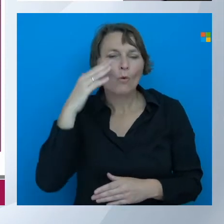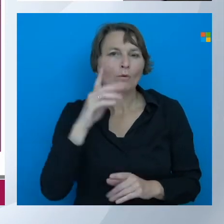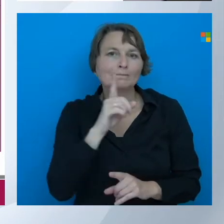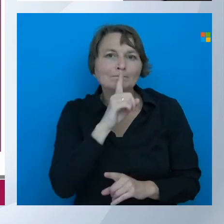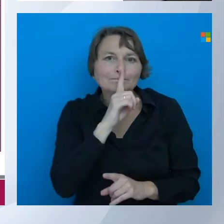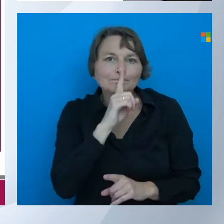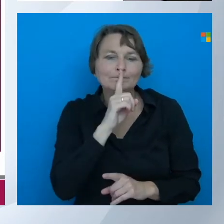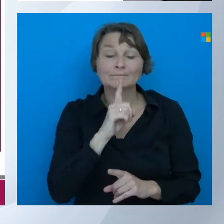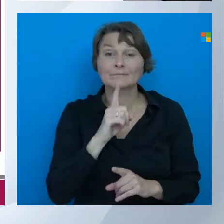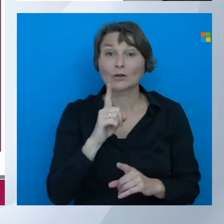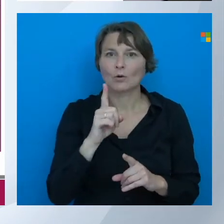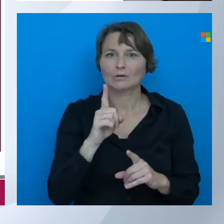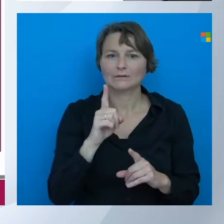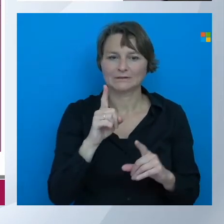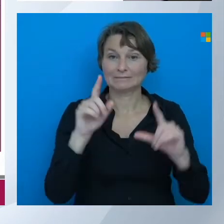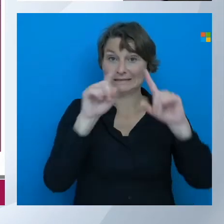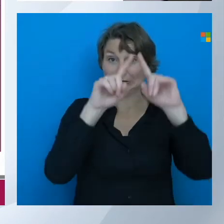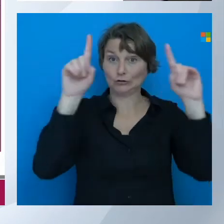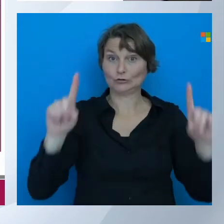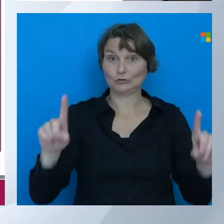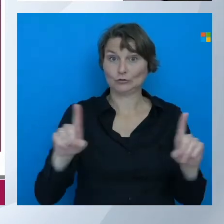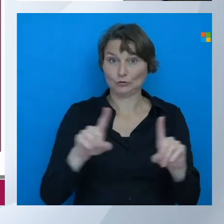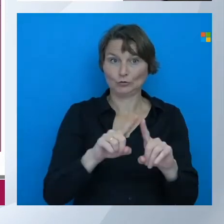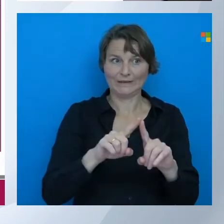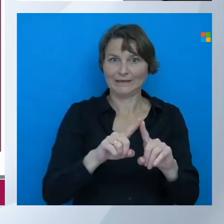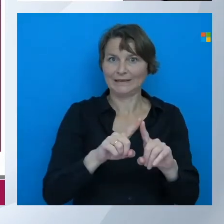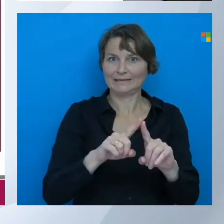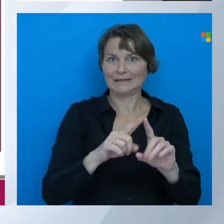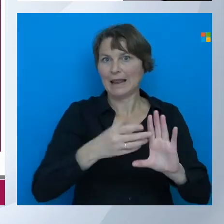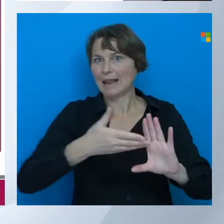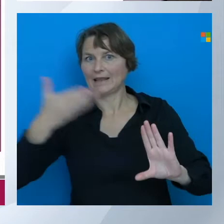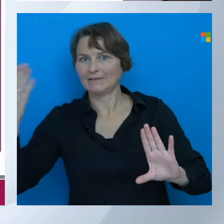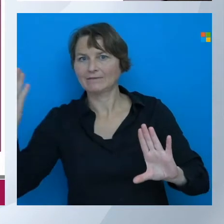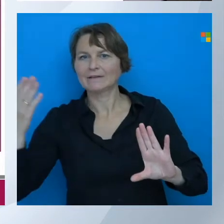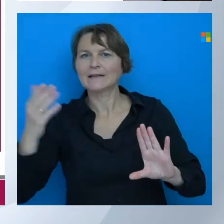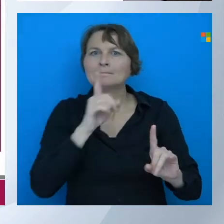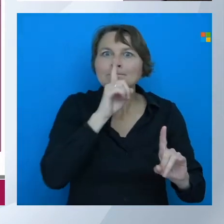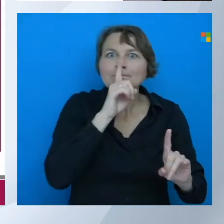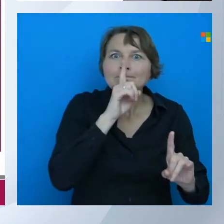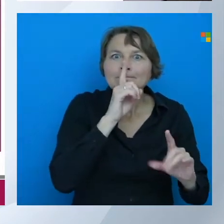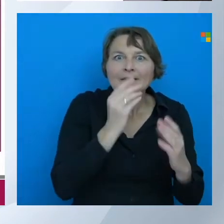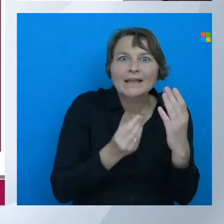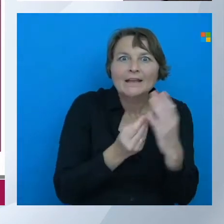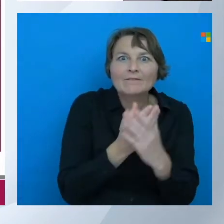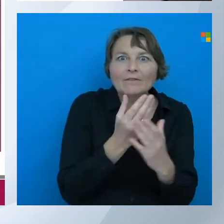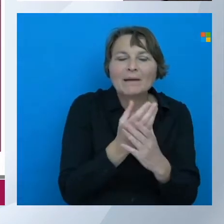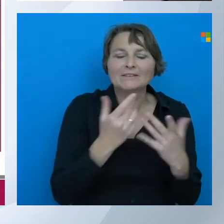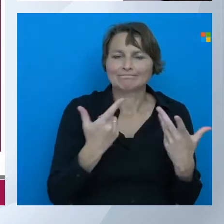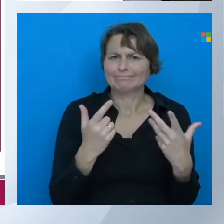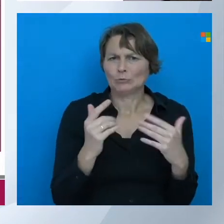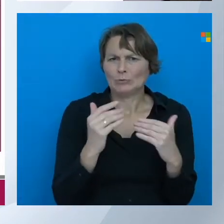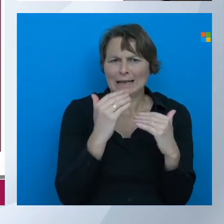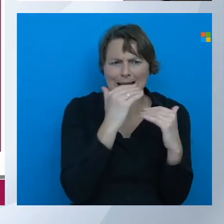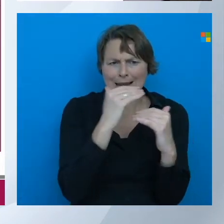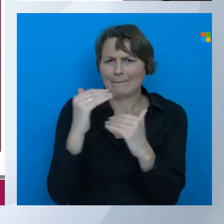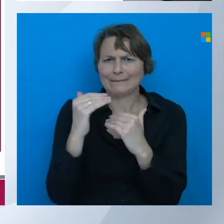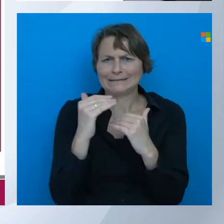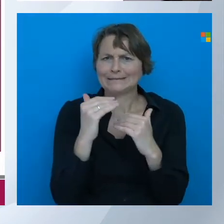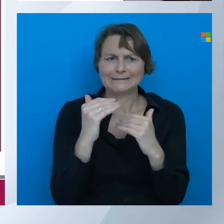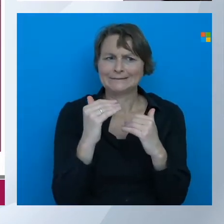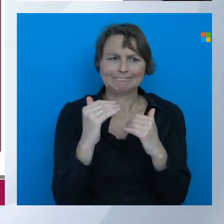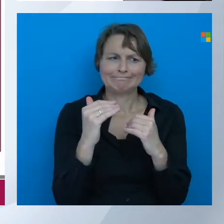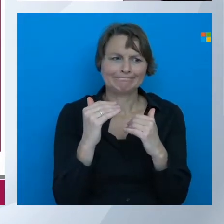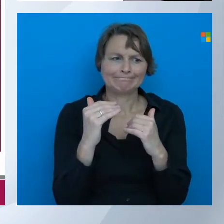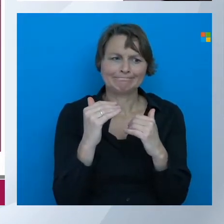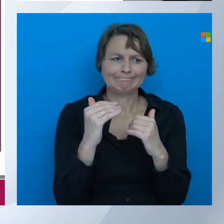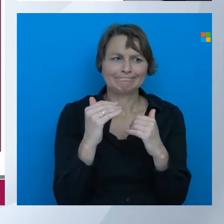go back to your secret information, it is limited and it's starred, so you cannot get the full information